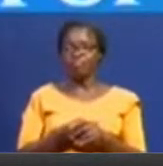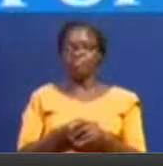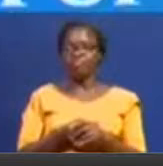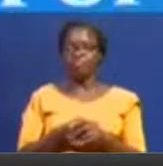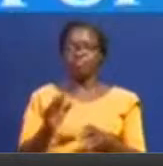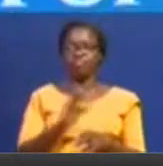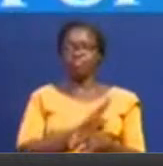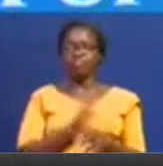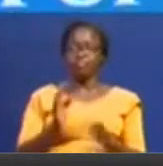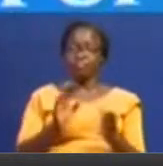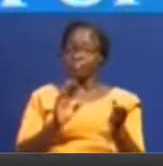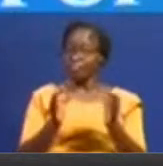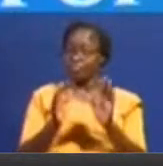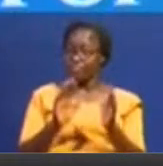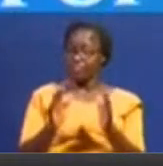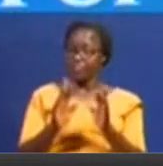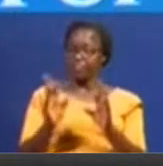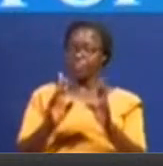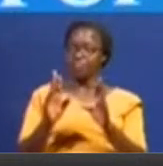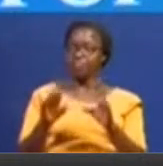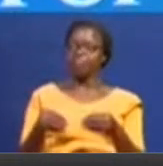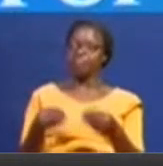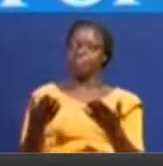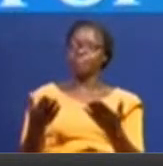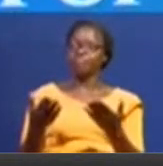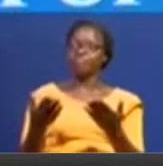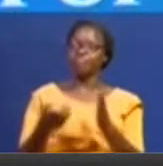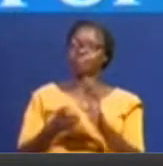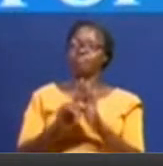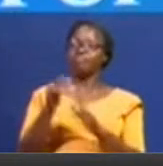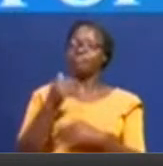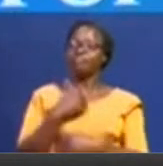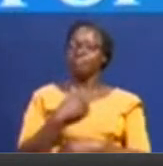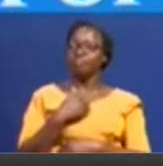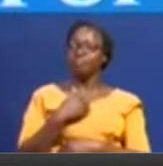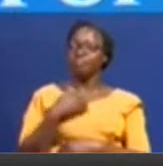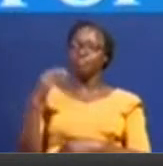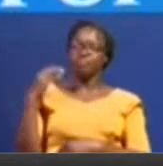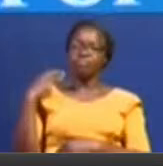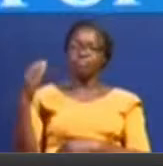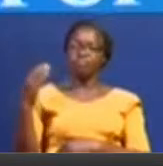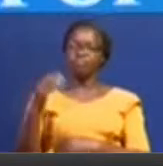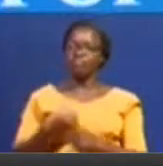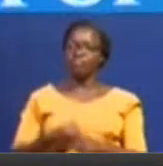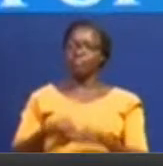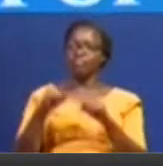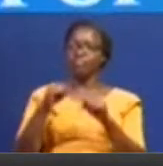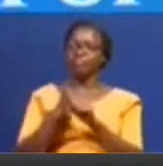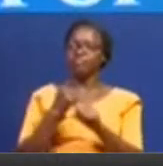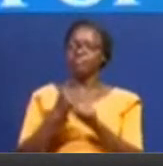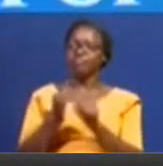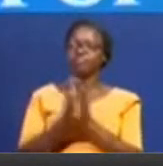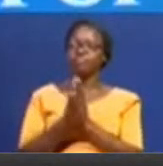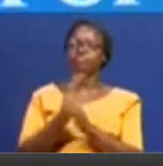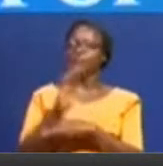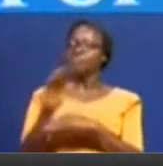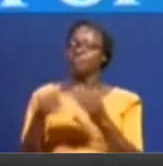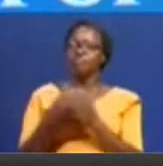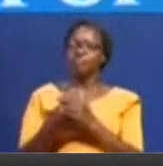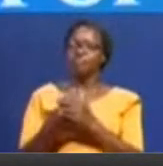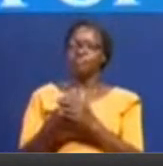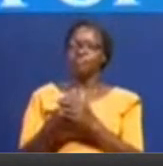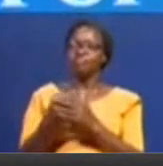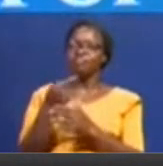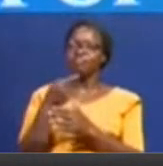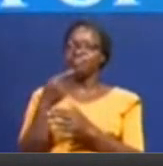the boardroom affairs, there are already provisions. Of course, you require to have a chair who is able to deal with everyone, who is able to